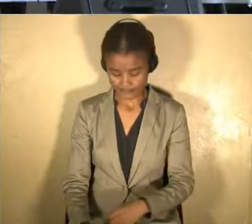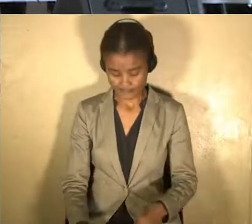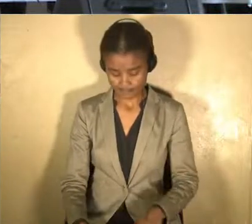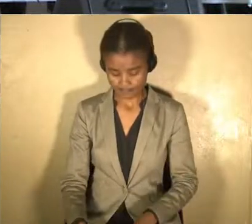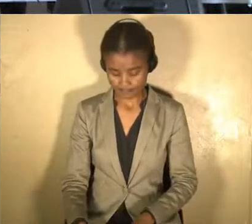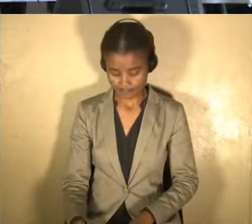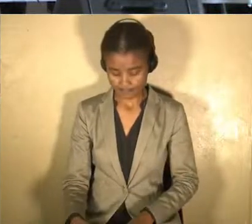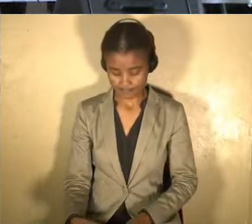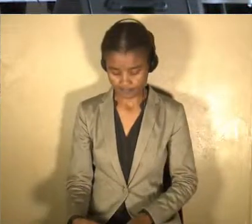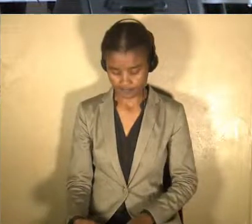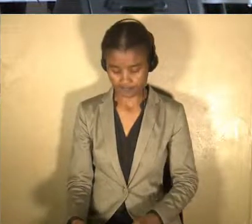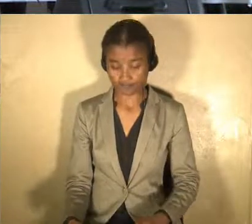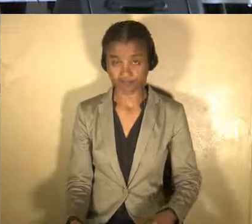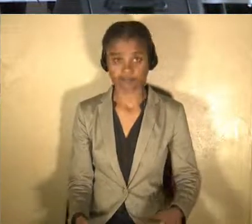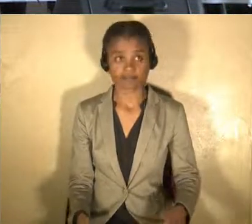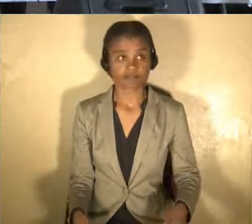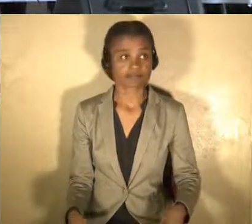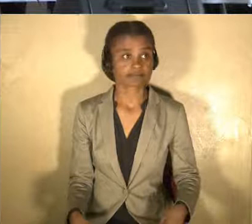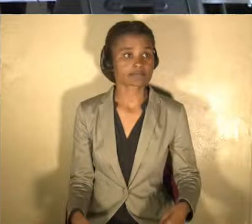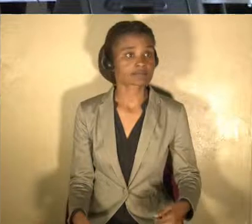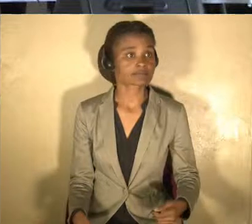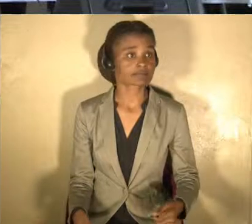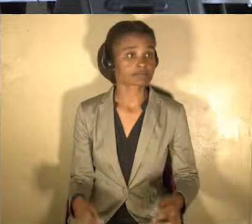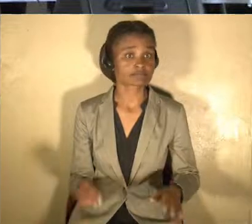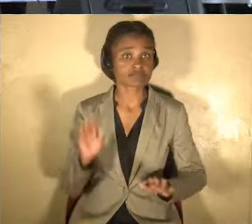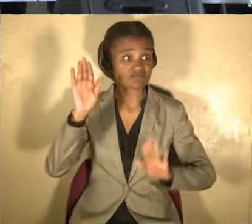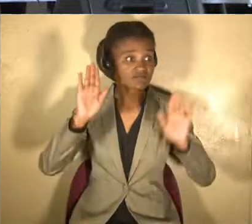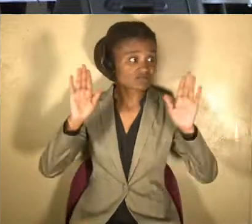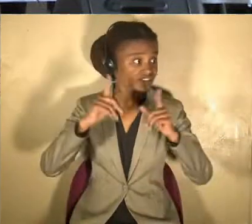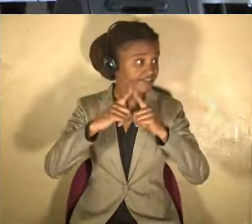Ke tshepa re a feletse matsoho. Am I correct?